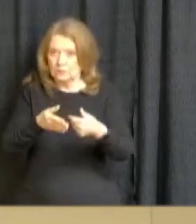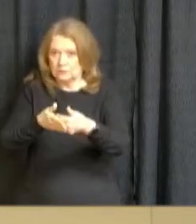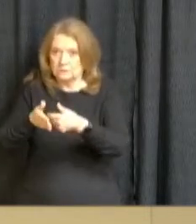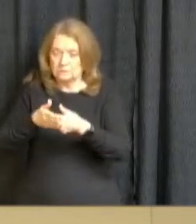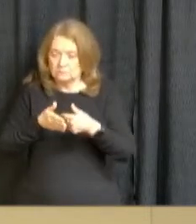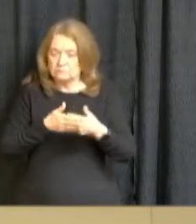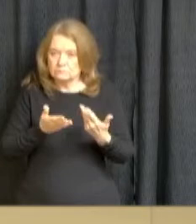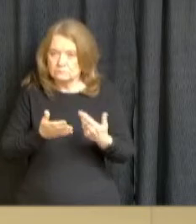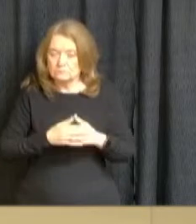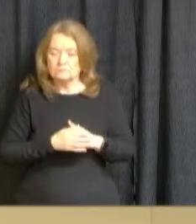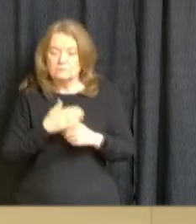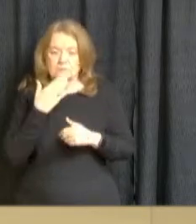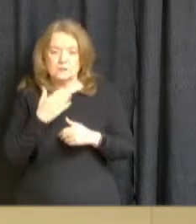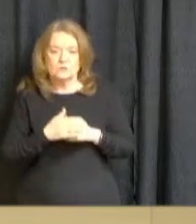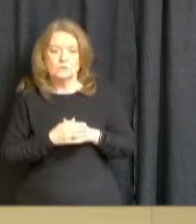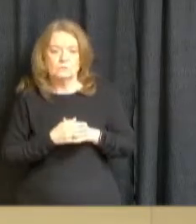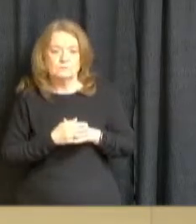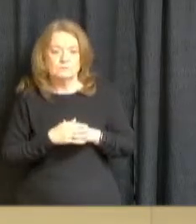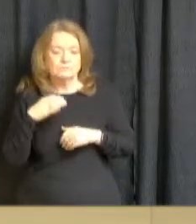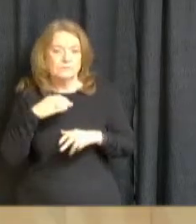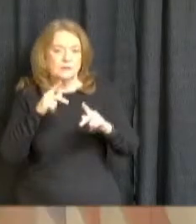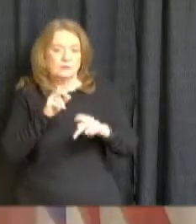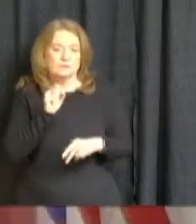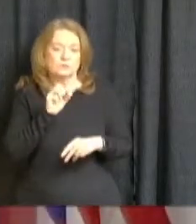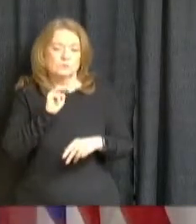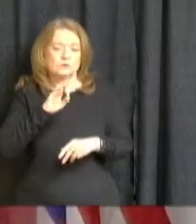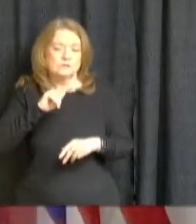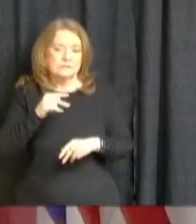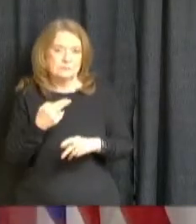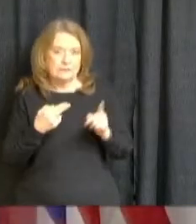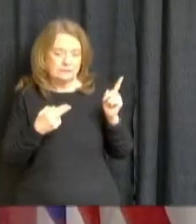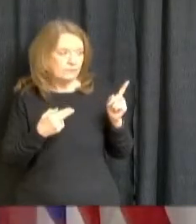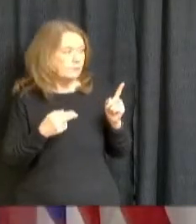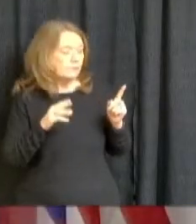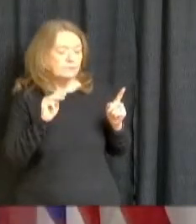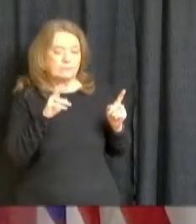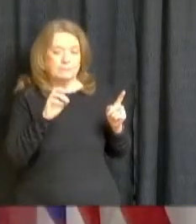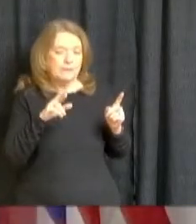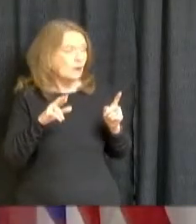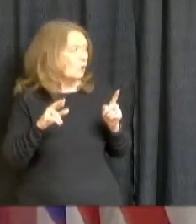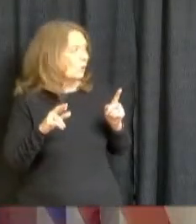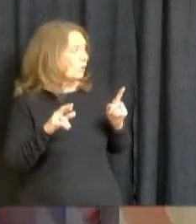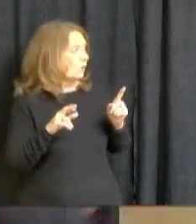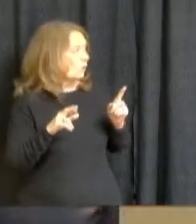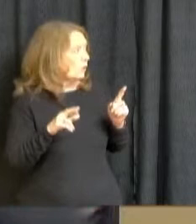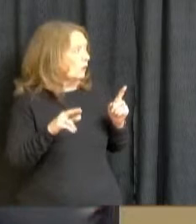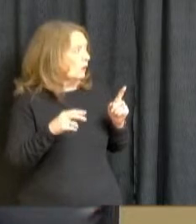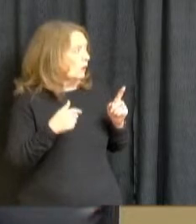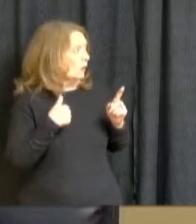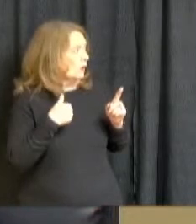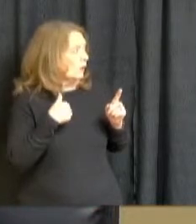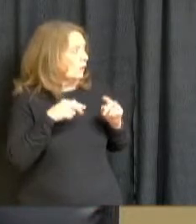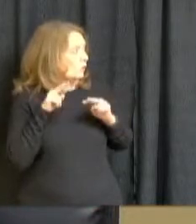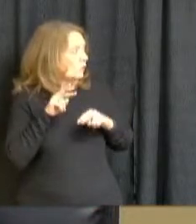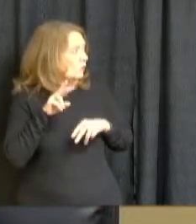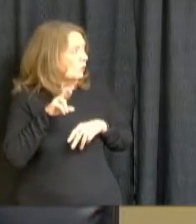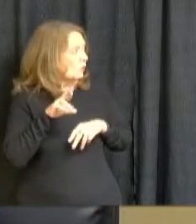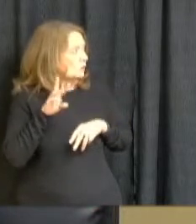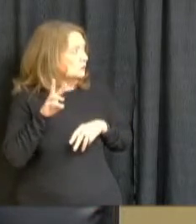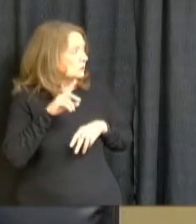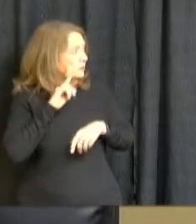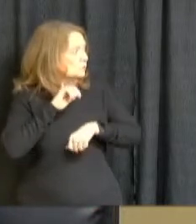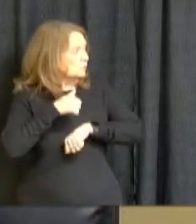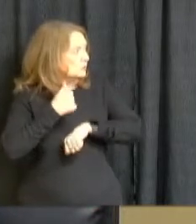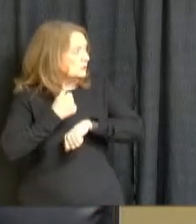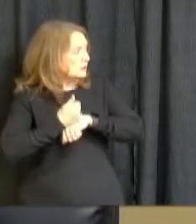voting for approval. Thank you. Councilperson Smith, you're recognized. Mayor, upon my study of R6, it was set up